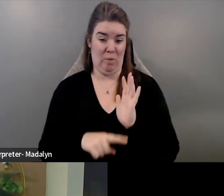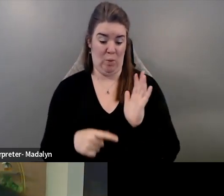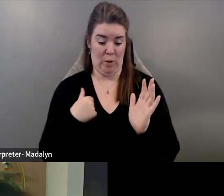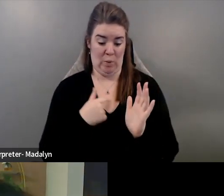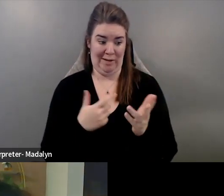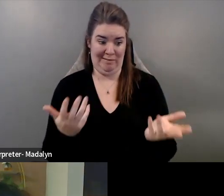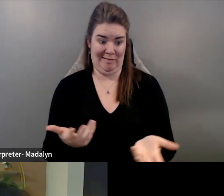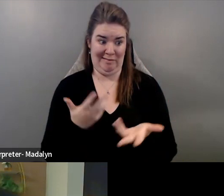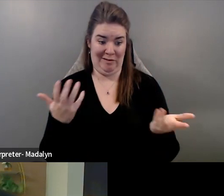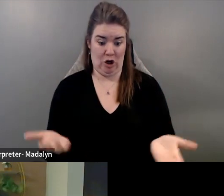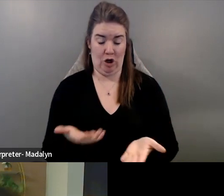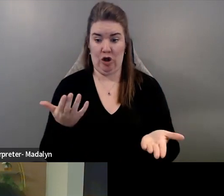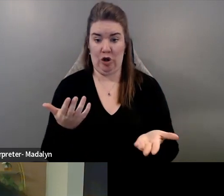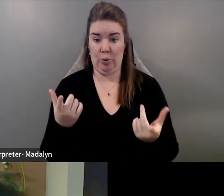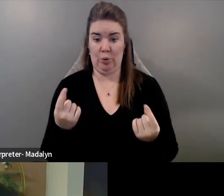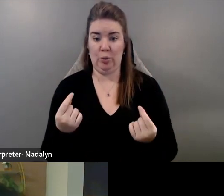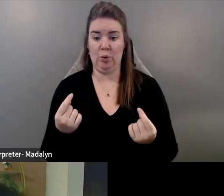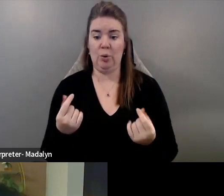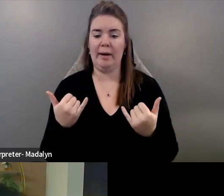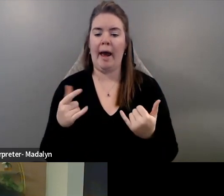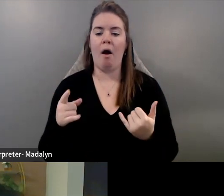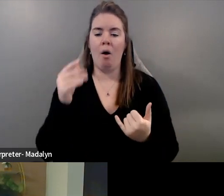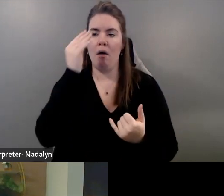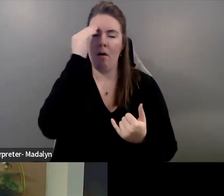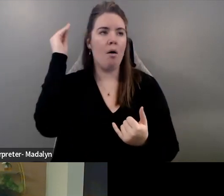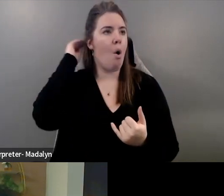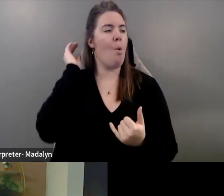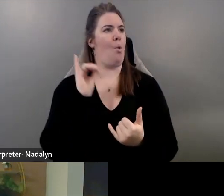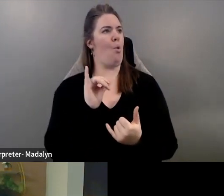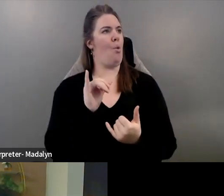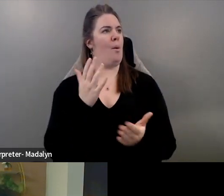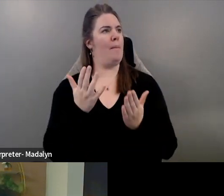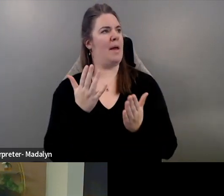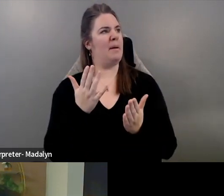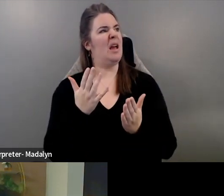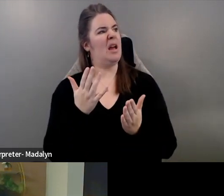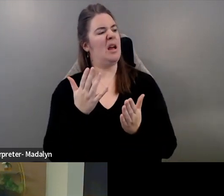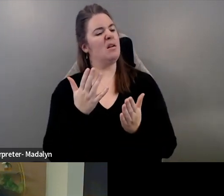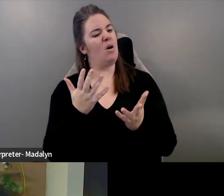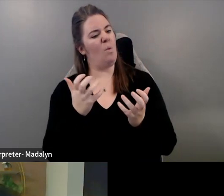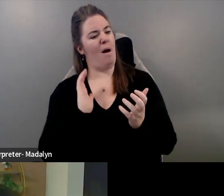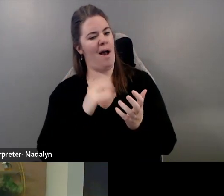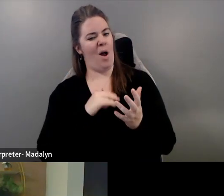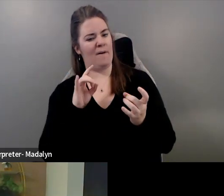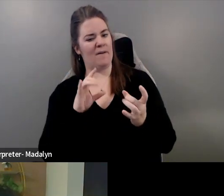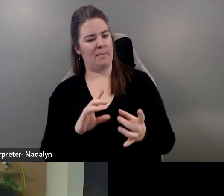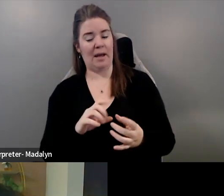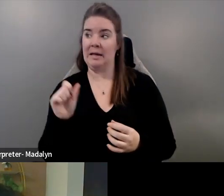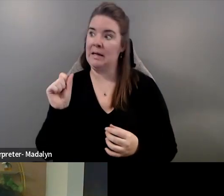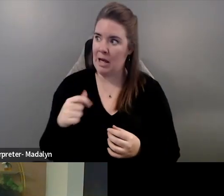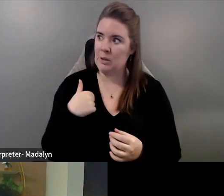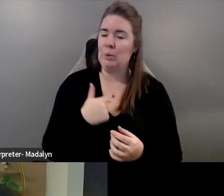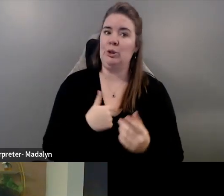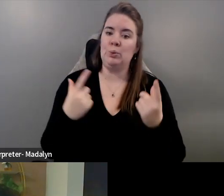I'm hoping that now you go, oh, hey, you know what? Maybe they do want to hear from us, because I assure you we do. We absolutely